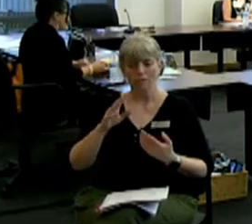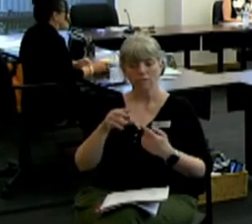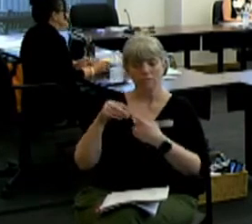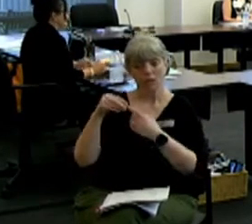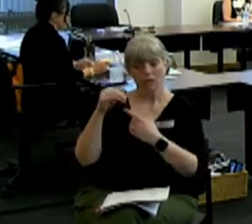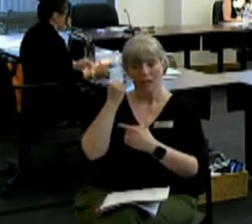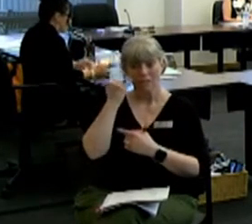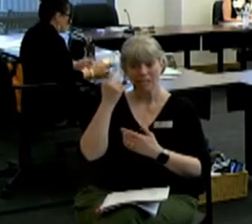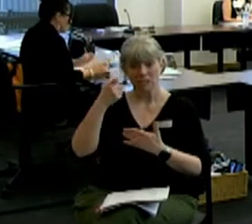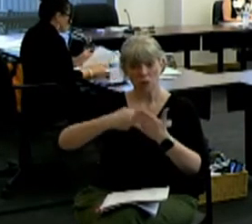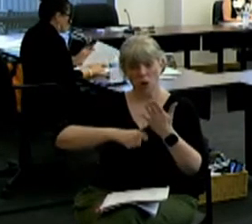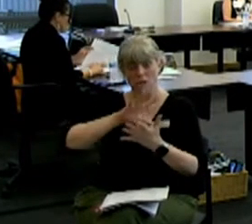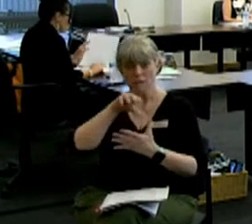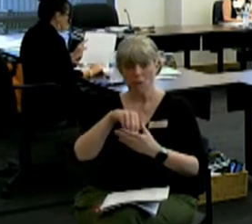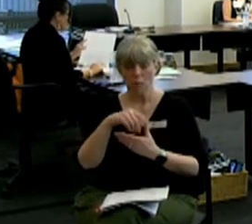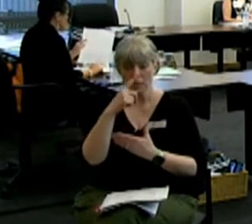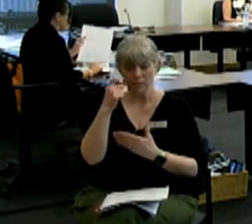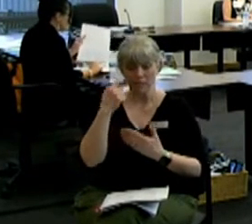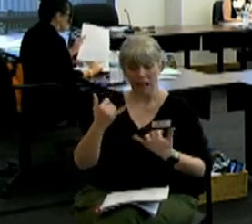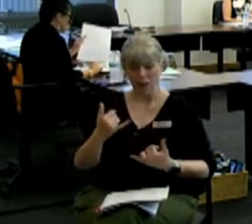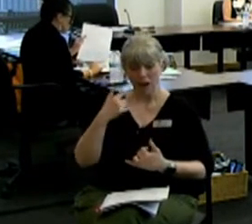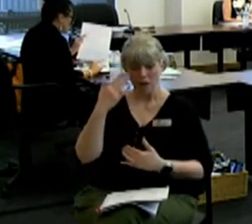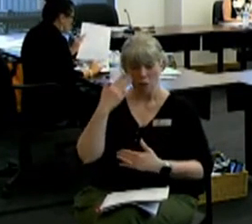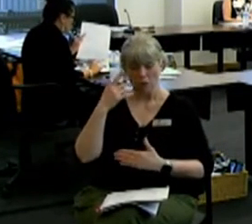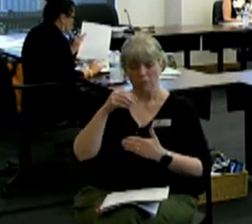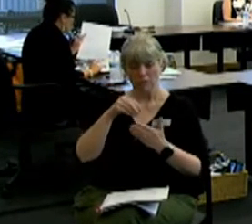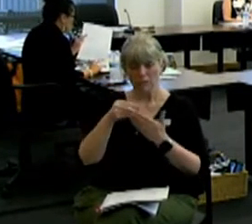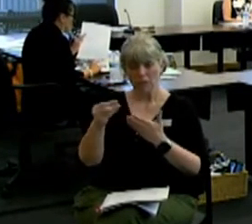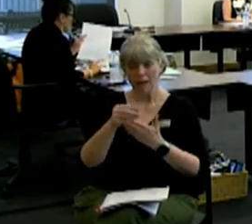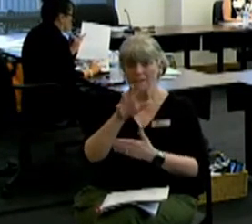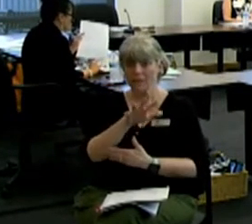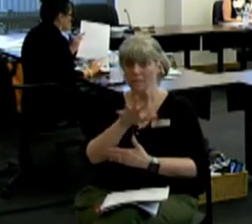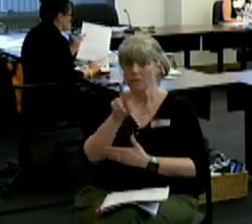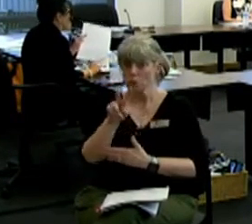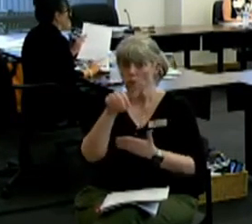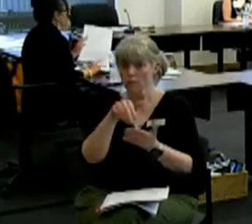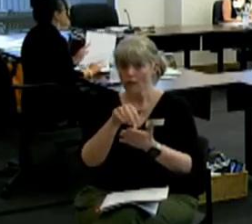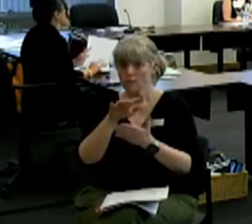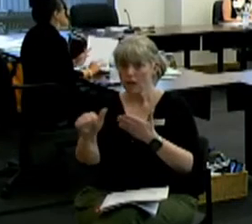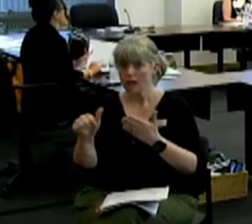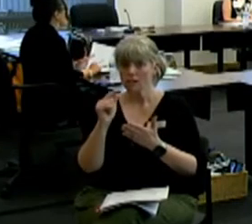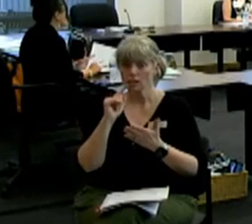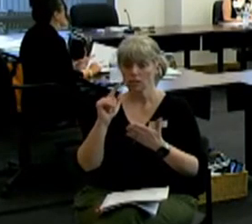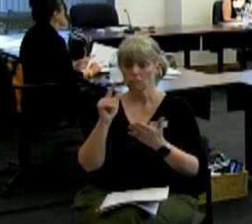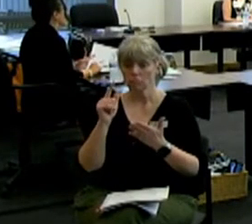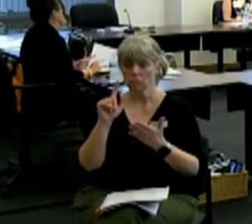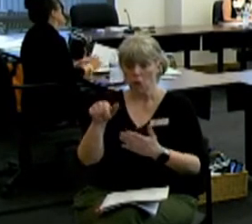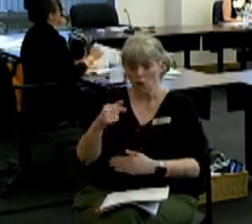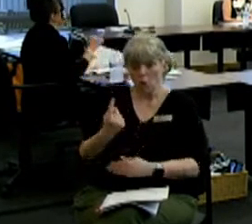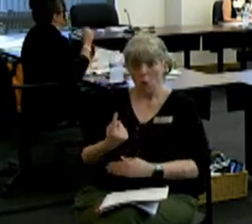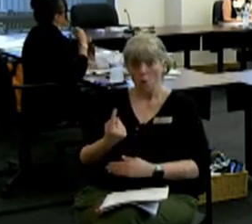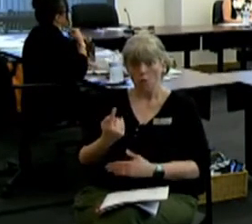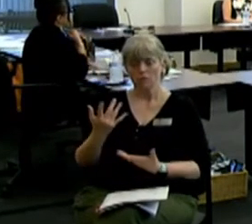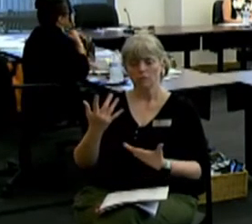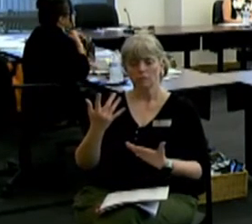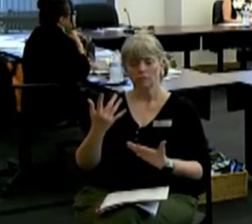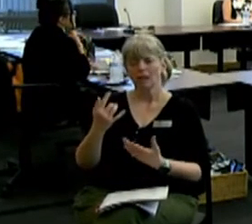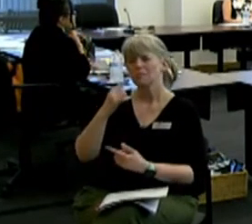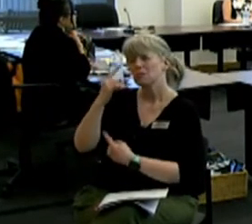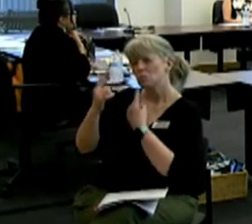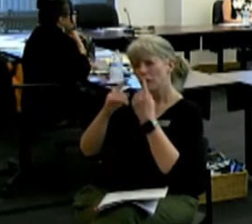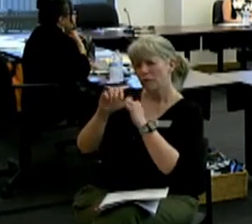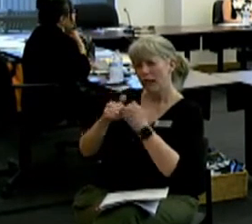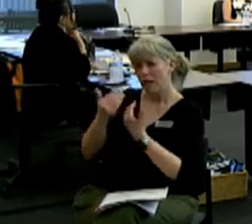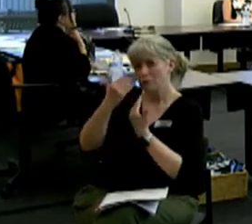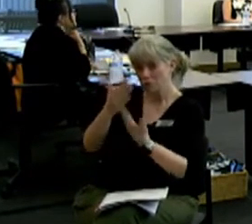especially if this is the cost involved, because now that I know we spend $52,000 a year on Connections alone. I just am wondering